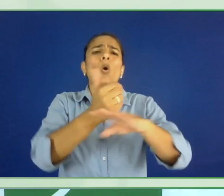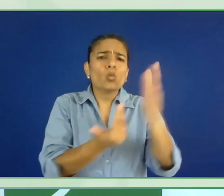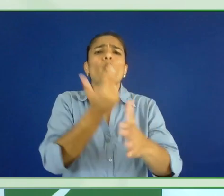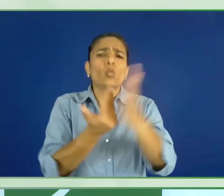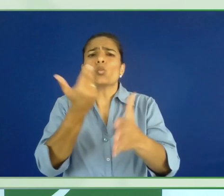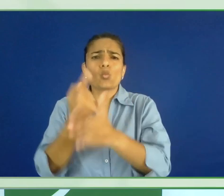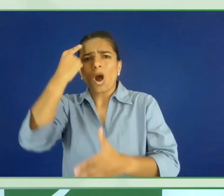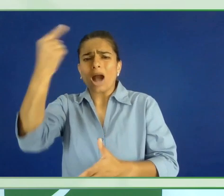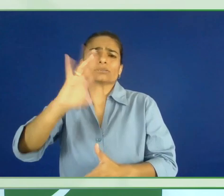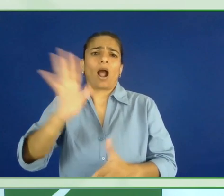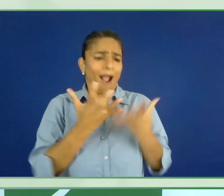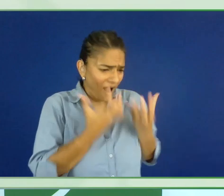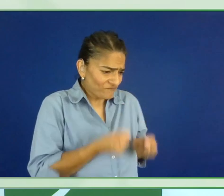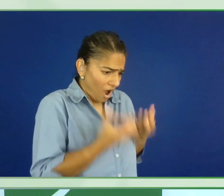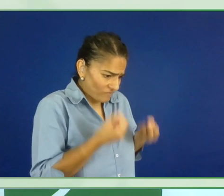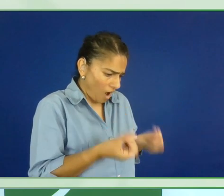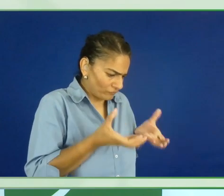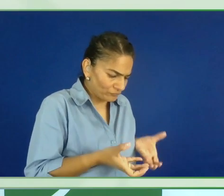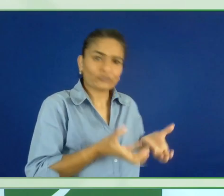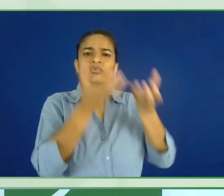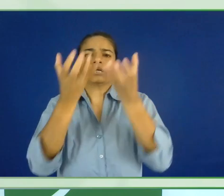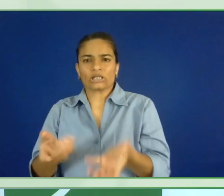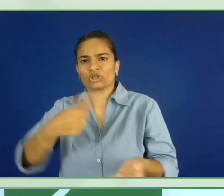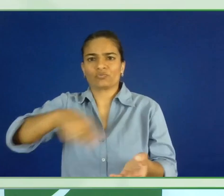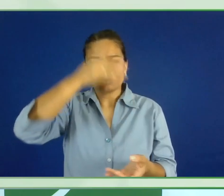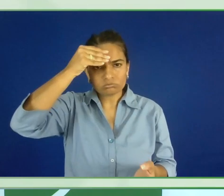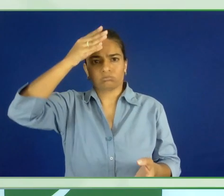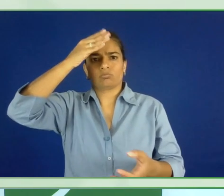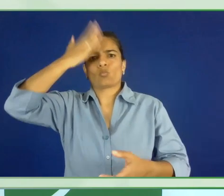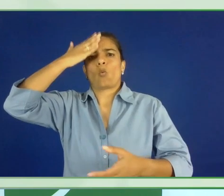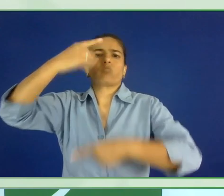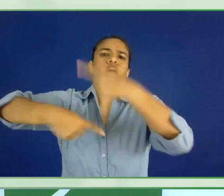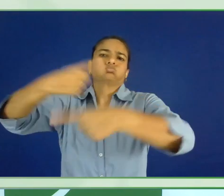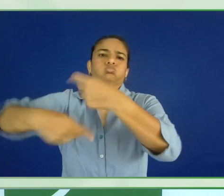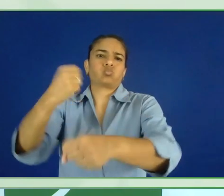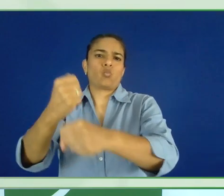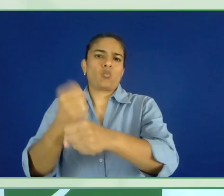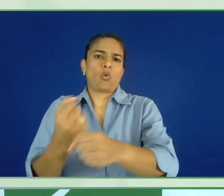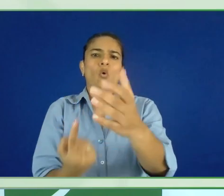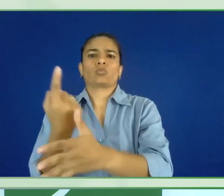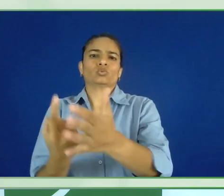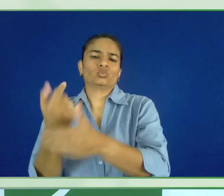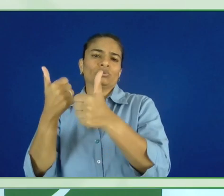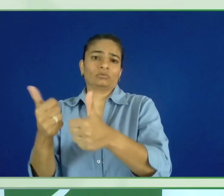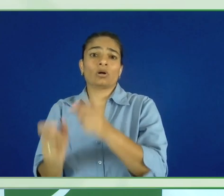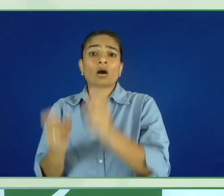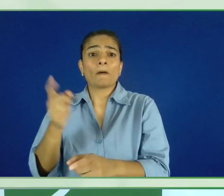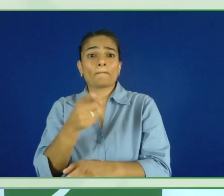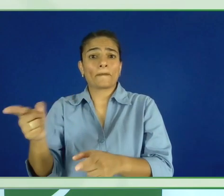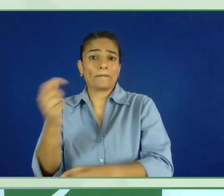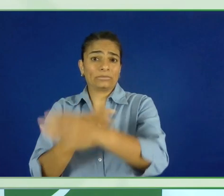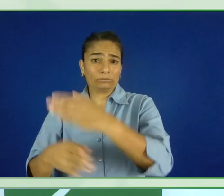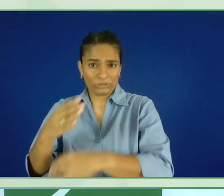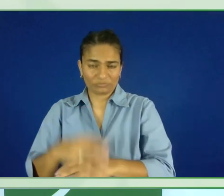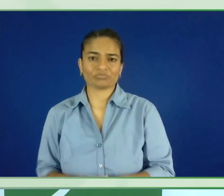can increase the opportunities of persons with disabilities. We found out that in many occasions we were completely overlooked. So